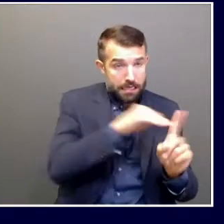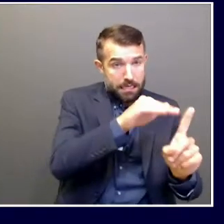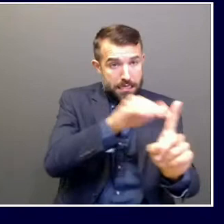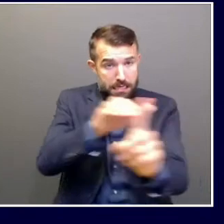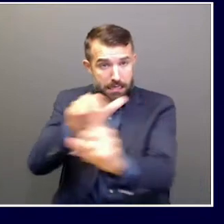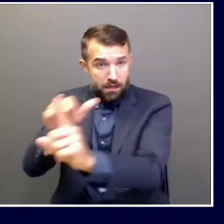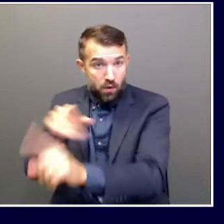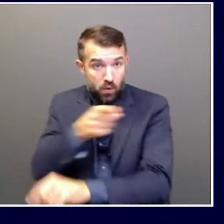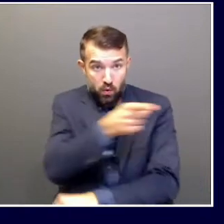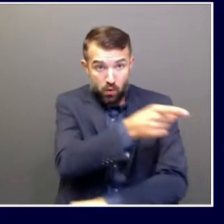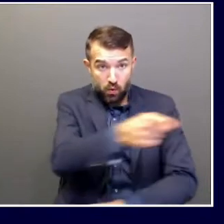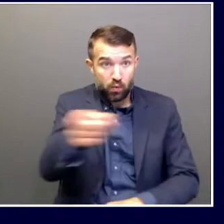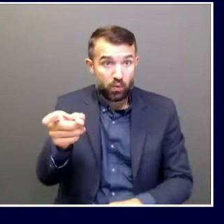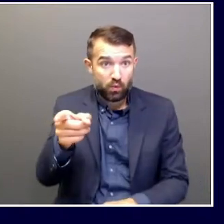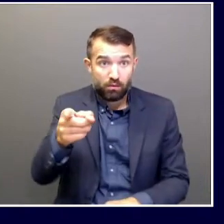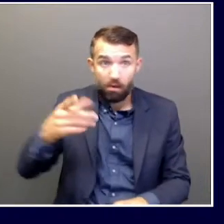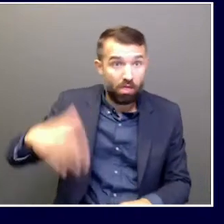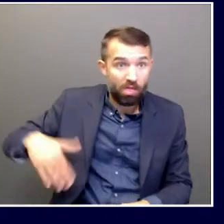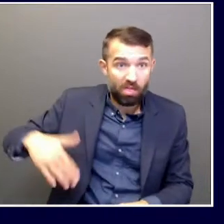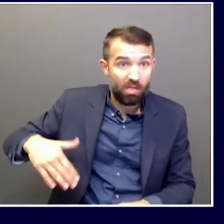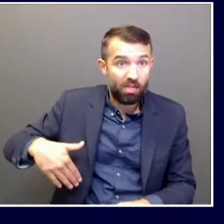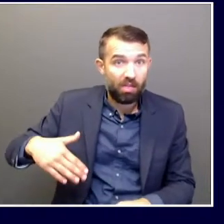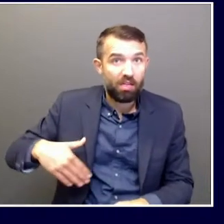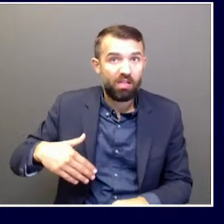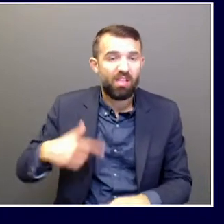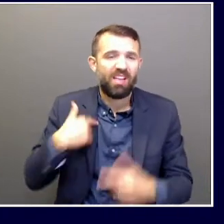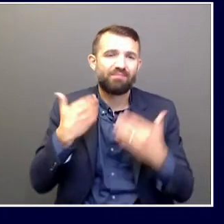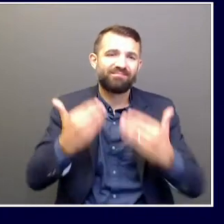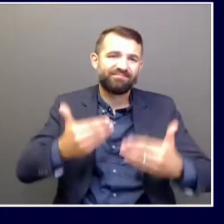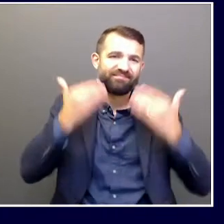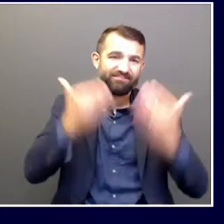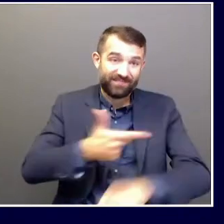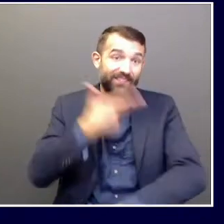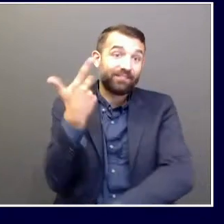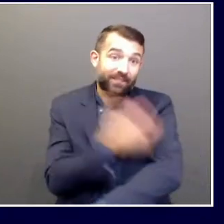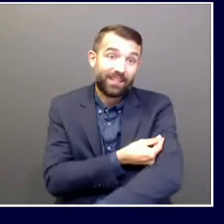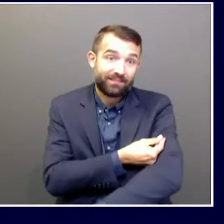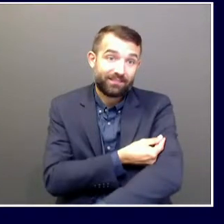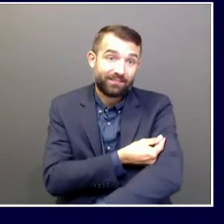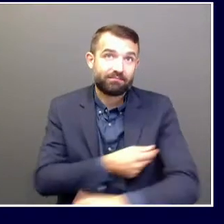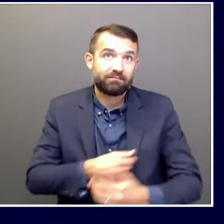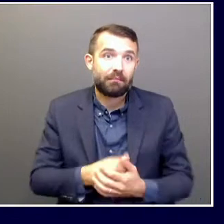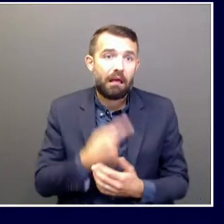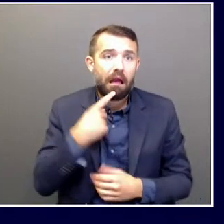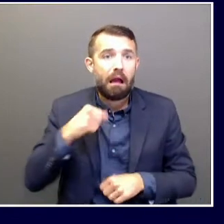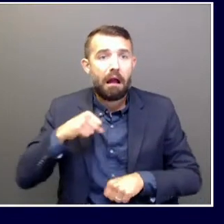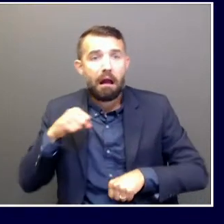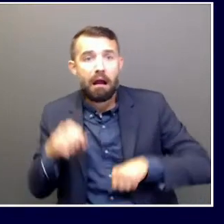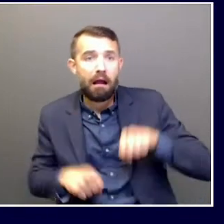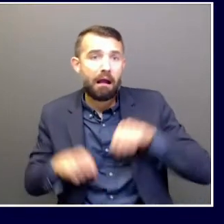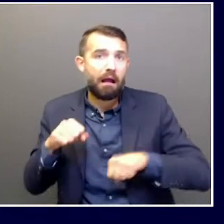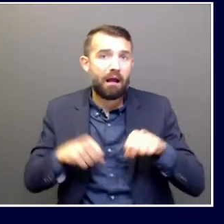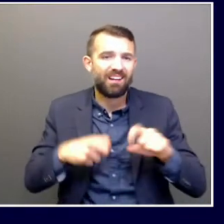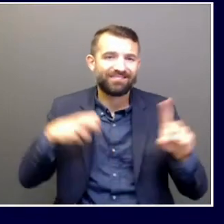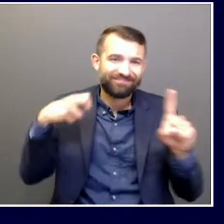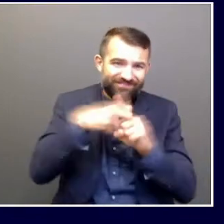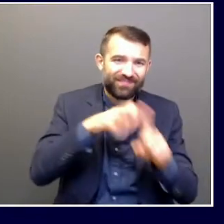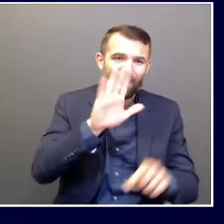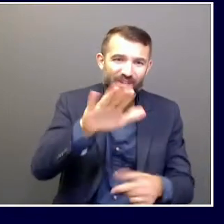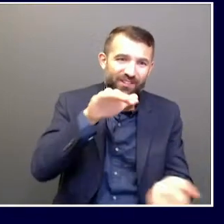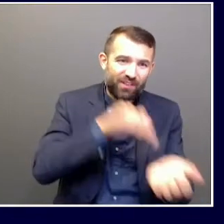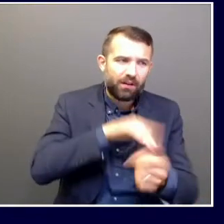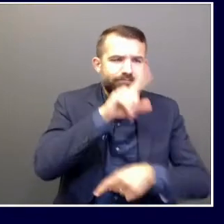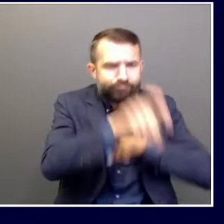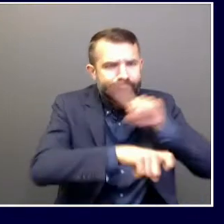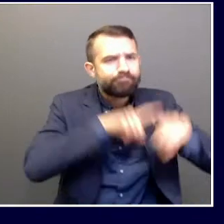or questions, just talk to your doctor and then roll up your sleeve today. To that same end, I